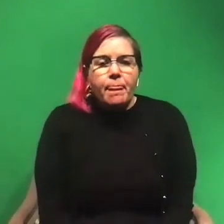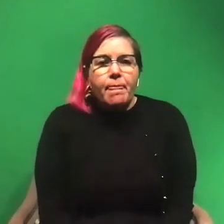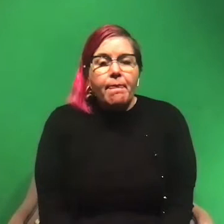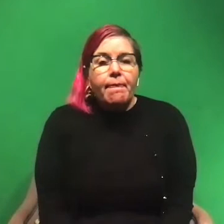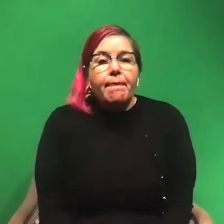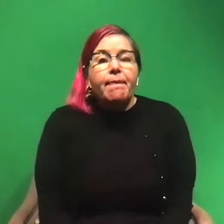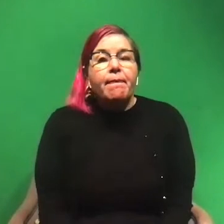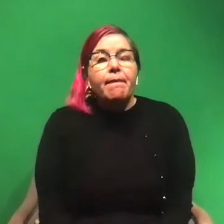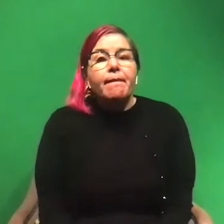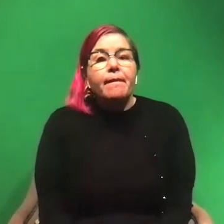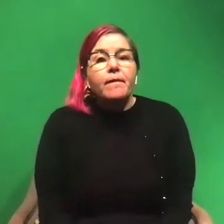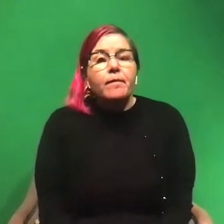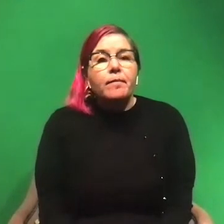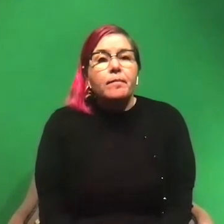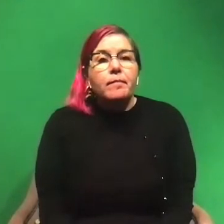in the same